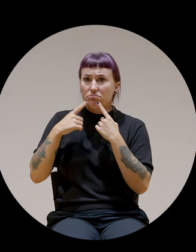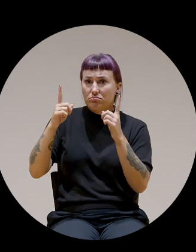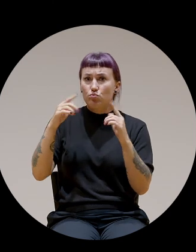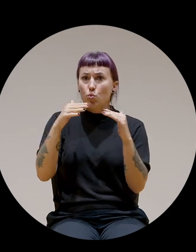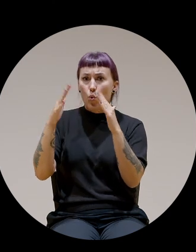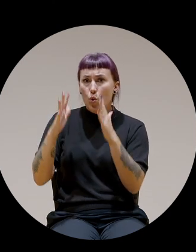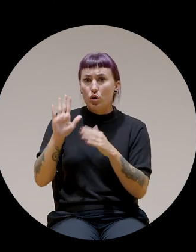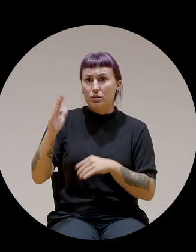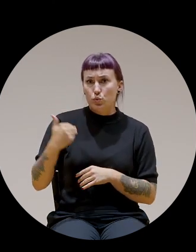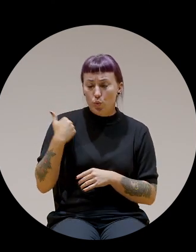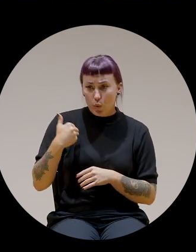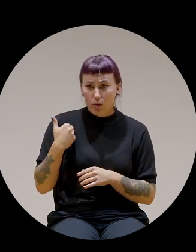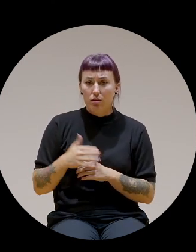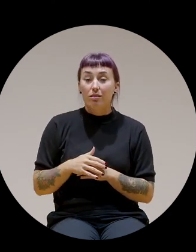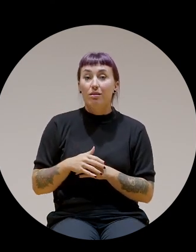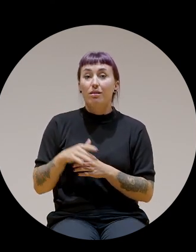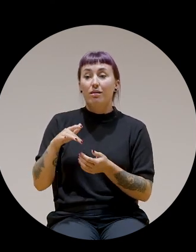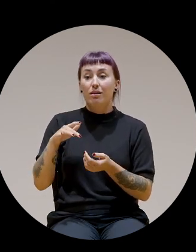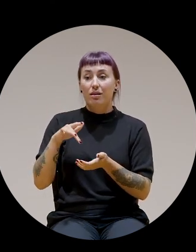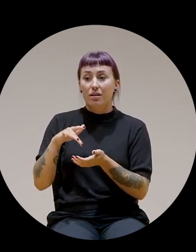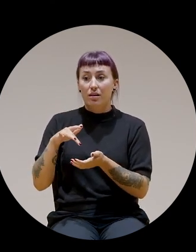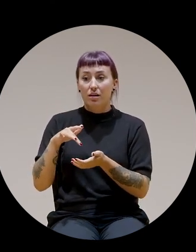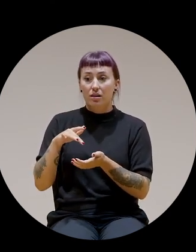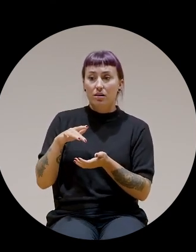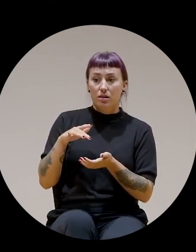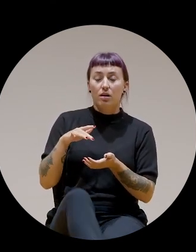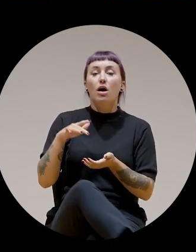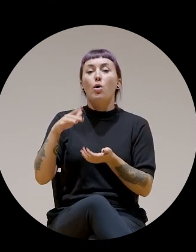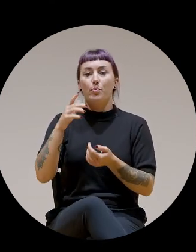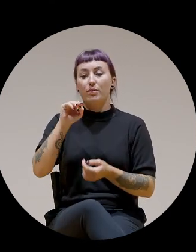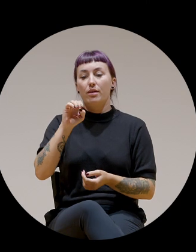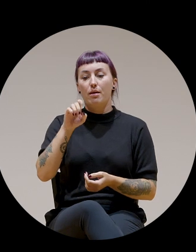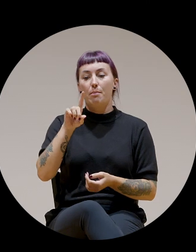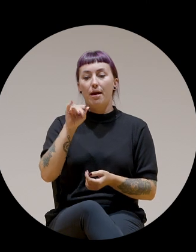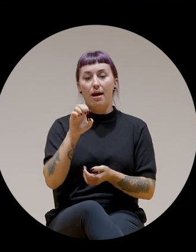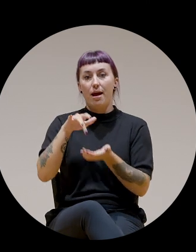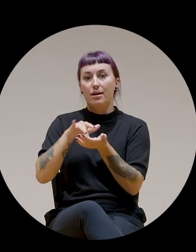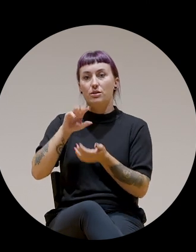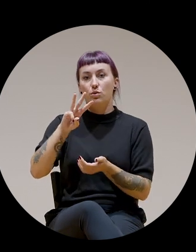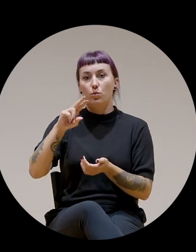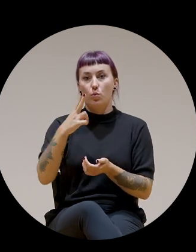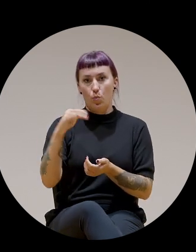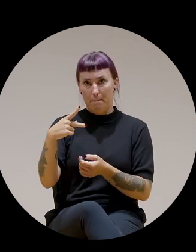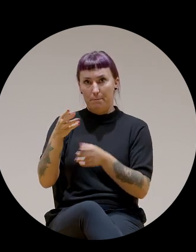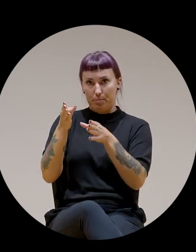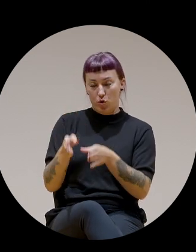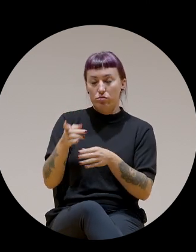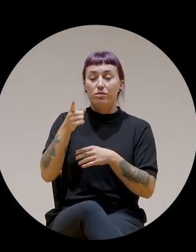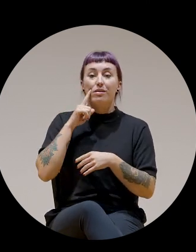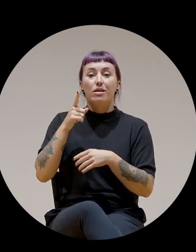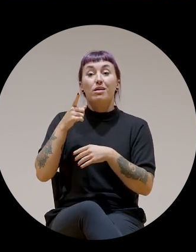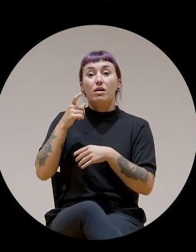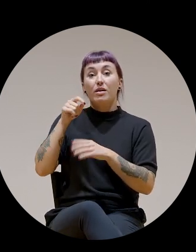accomplished warrior in his youth. Now, Medicine Whip hated the Sioux because they had killed his mother when he was a